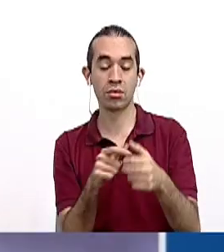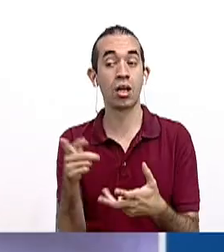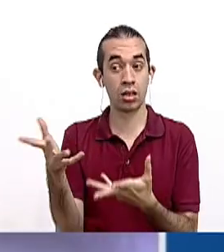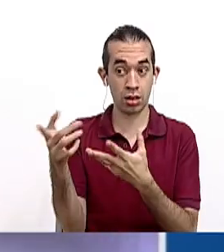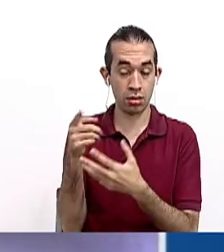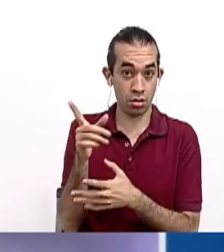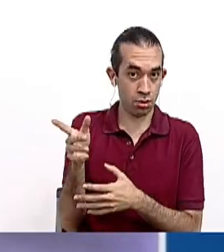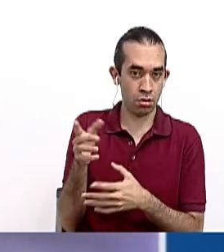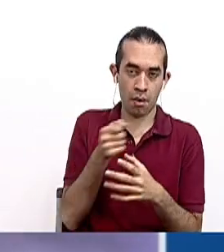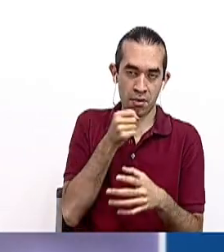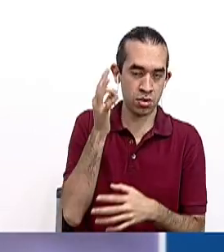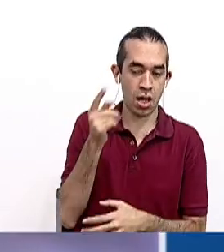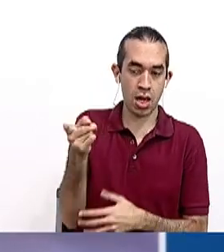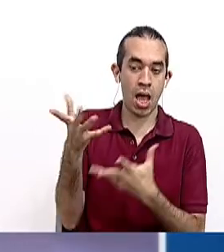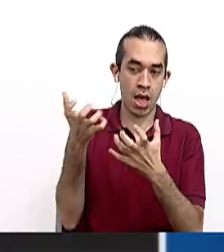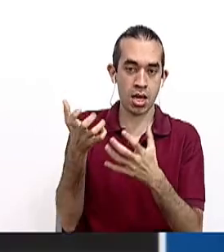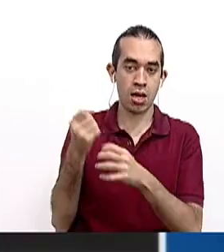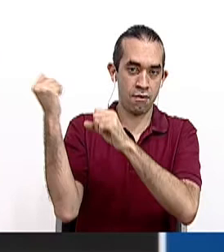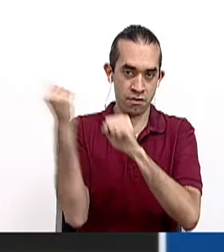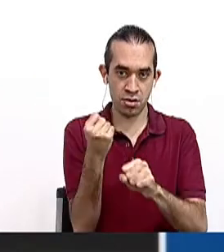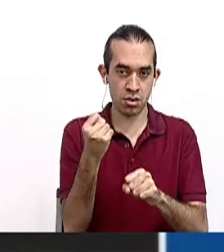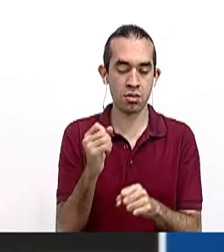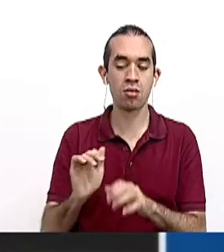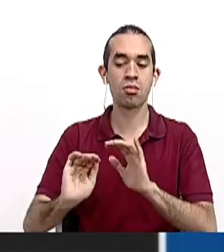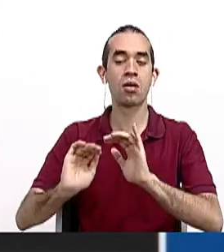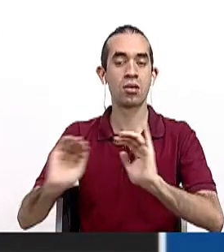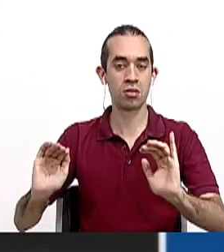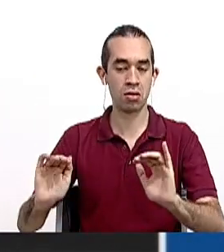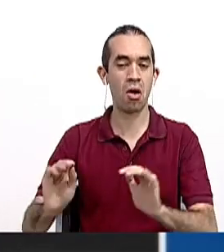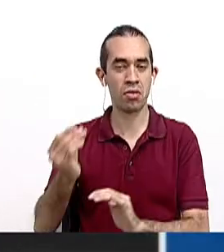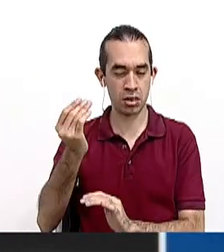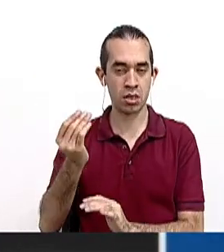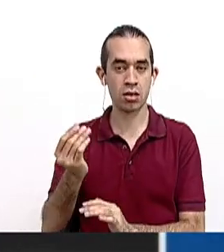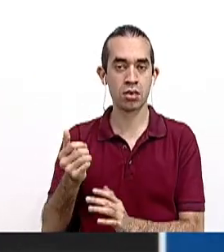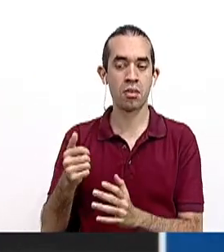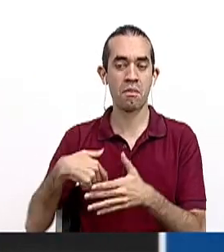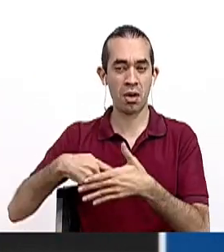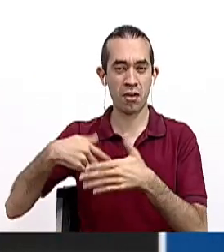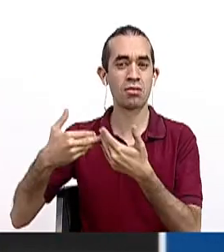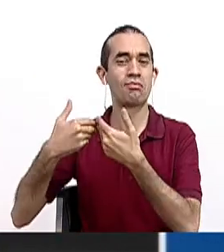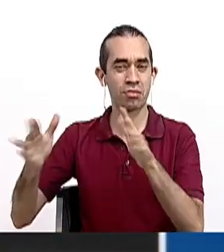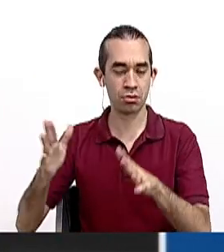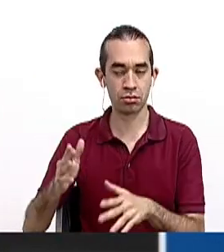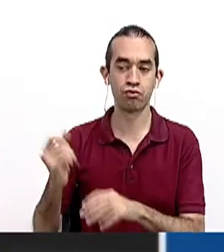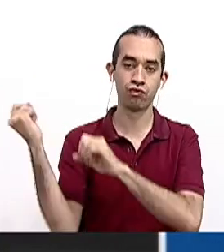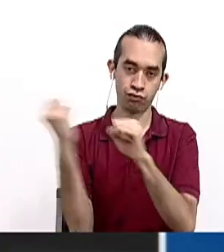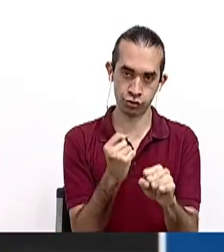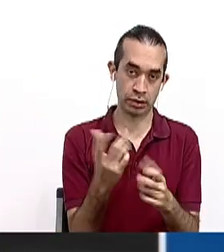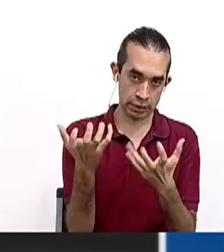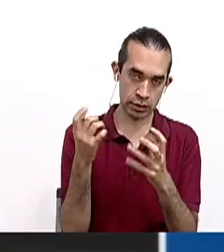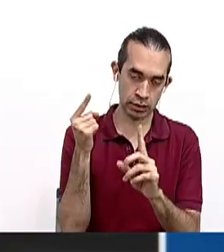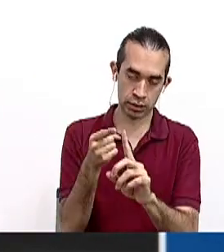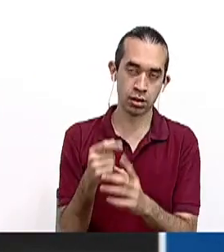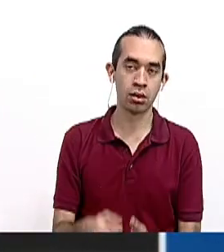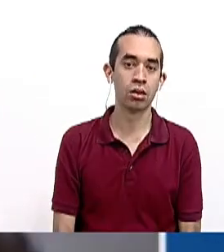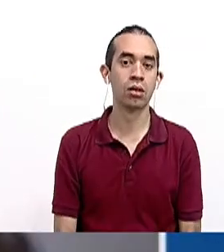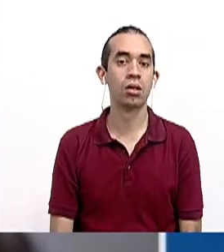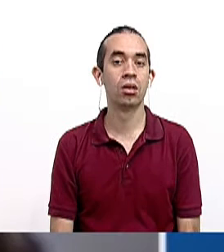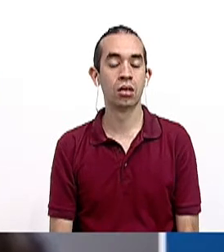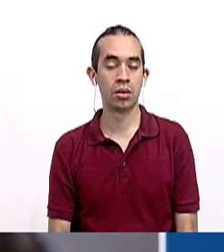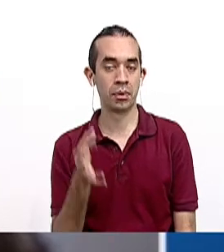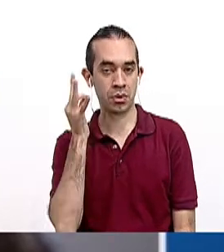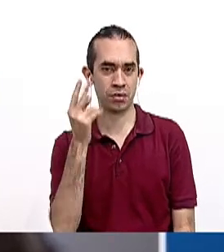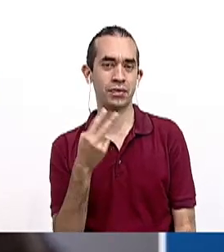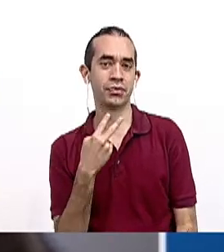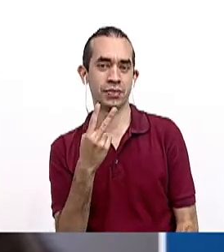to help young people surmount any barriers. Life is never easy, but the circumstances of your birth should not dictate the